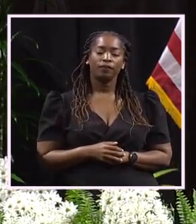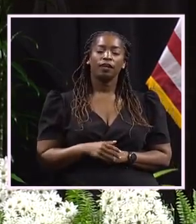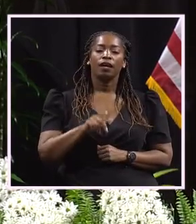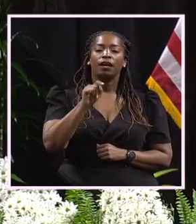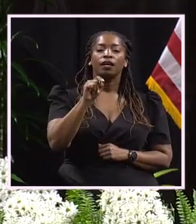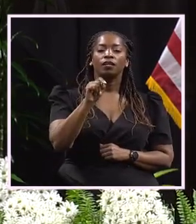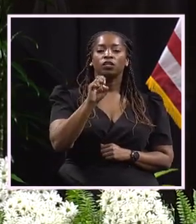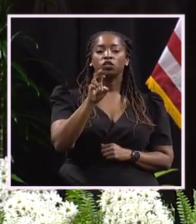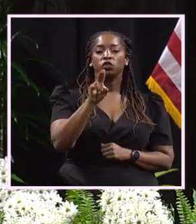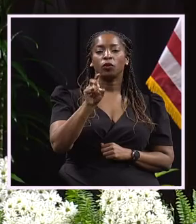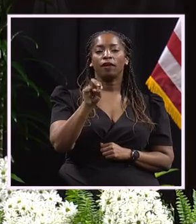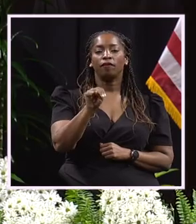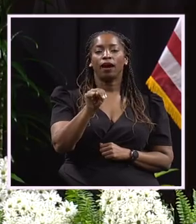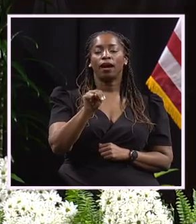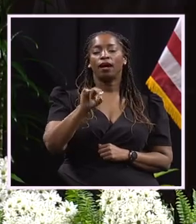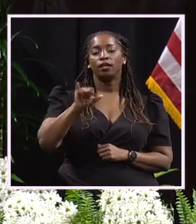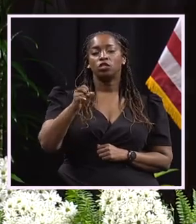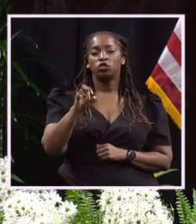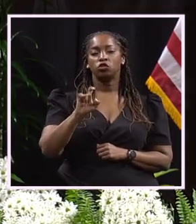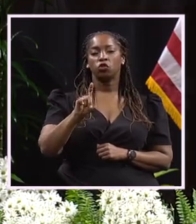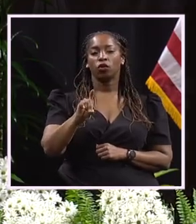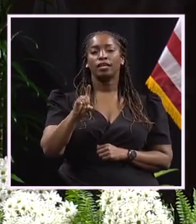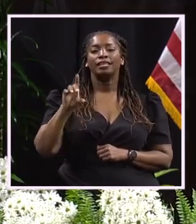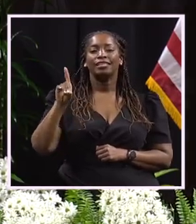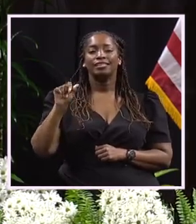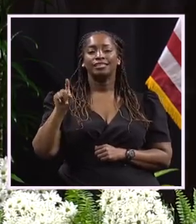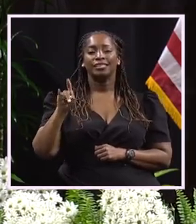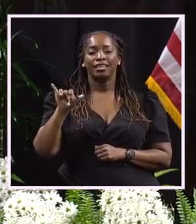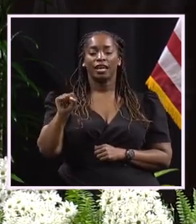Trayvon Jordan Davis, magna cum laude.